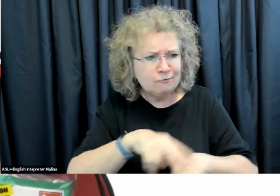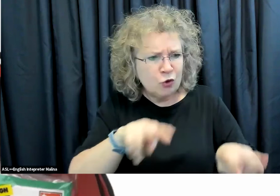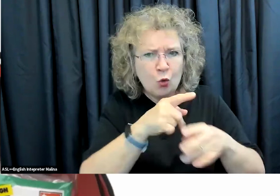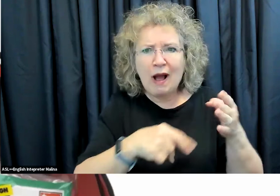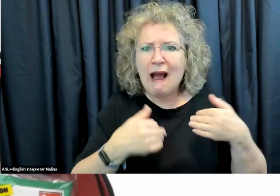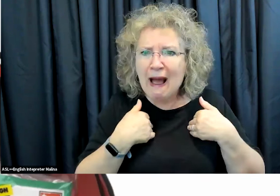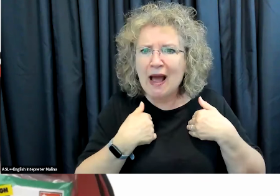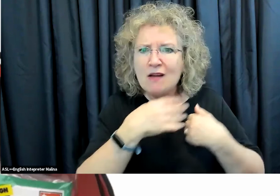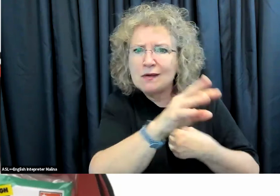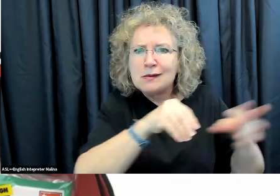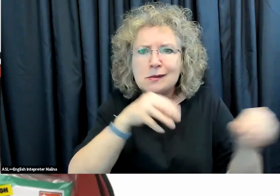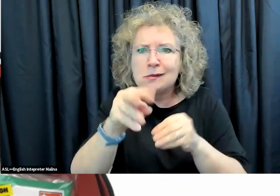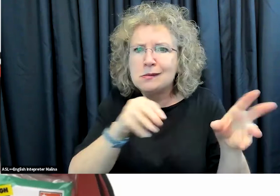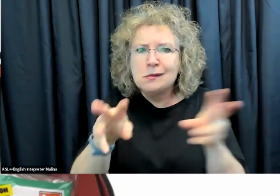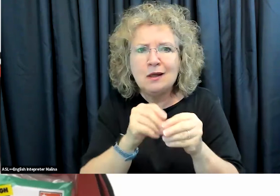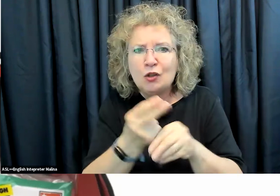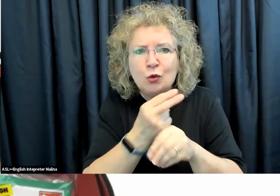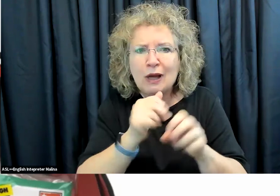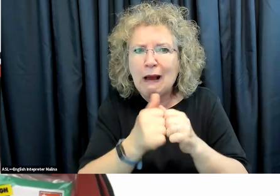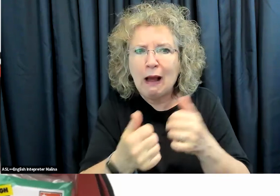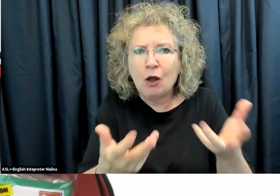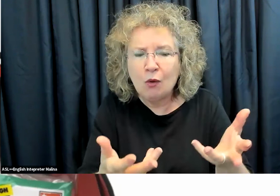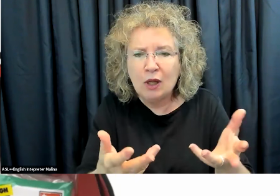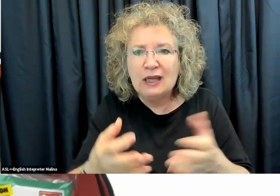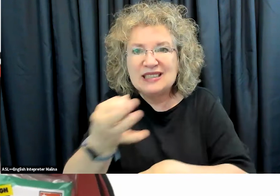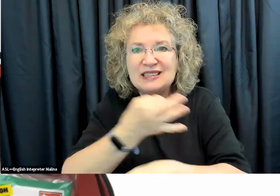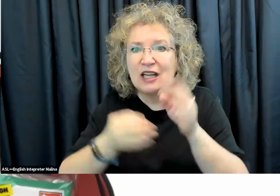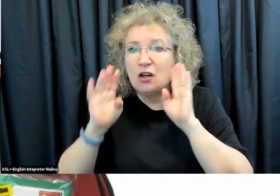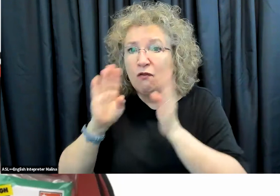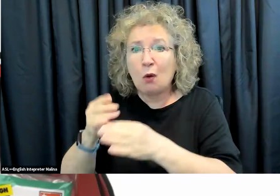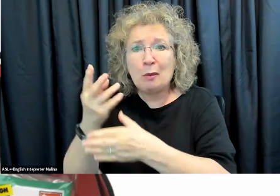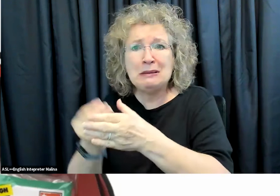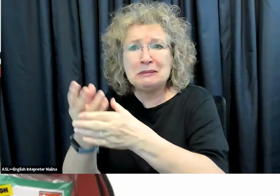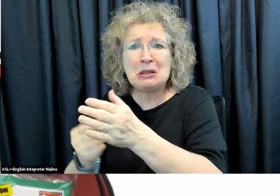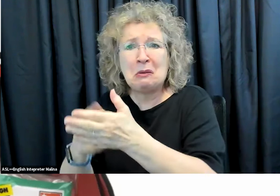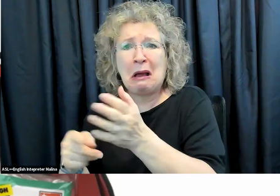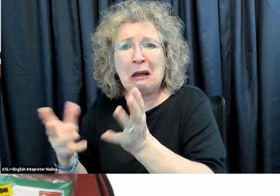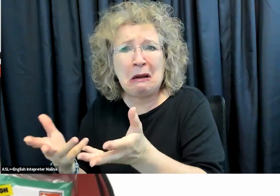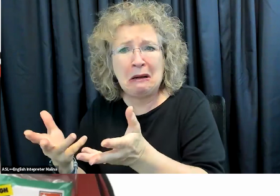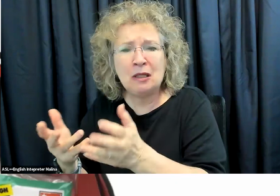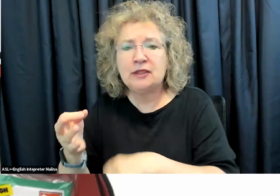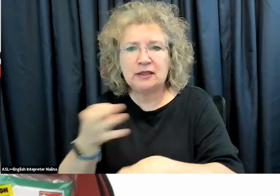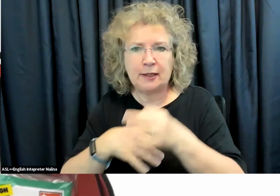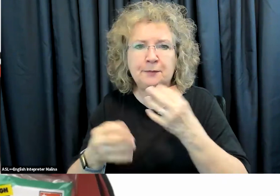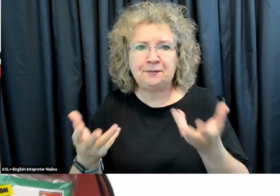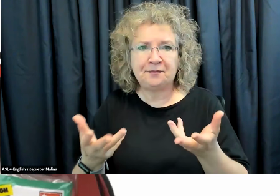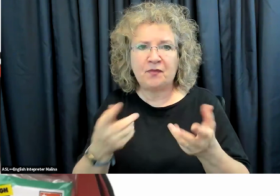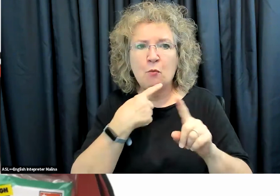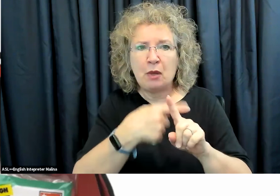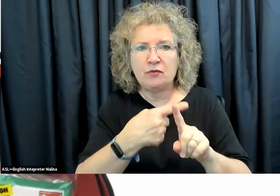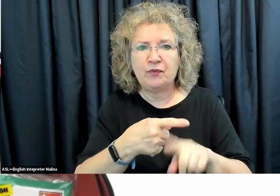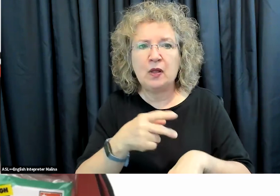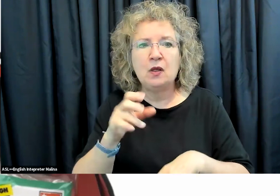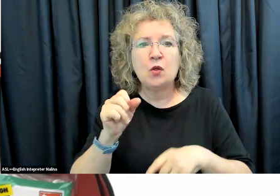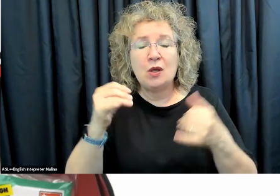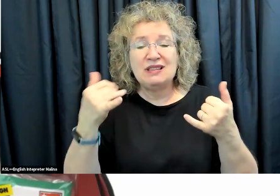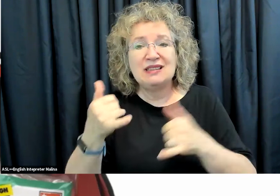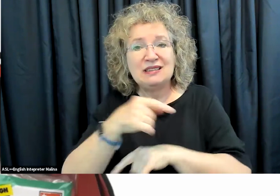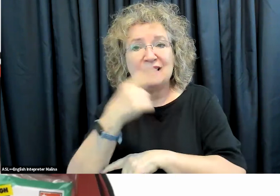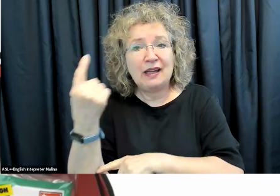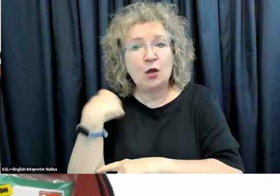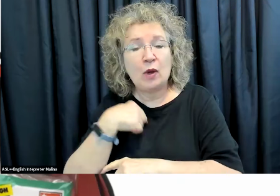insight in mind, today we will be exploring the importance of mental health and community as a crucial component of